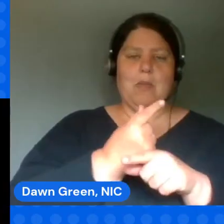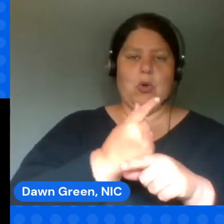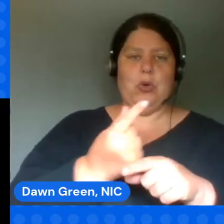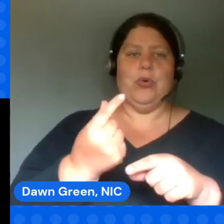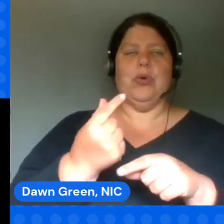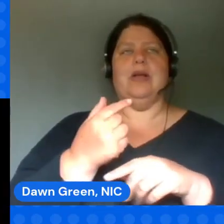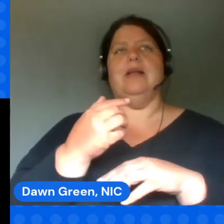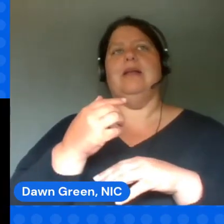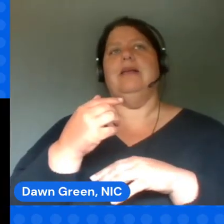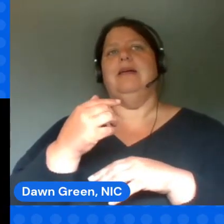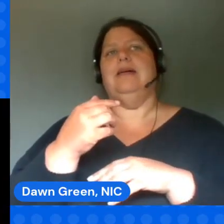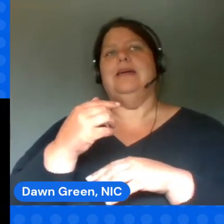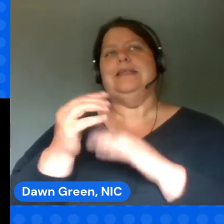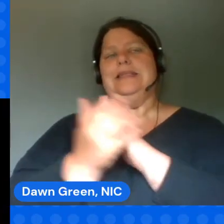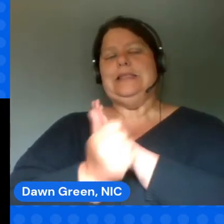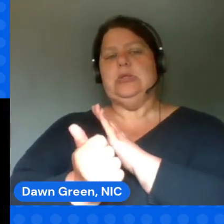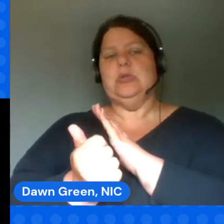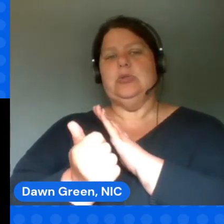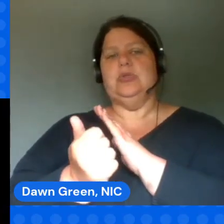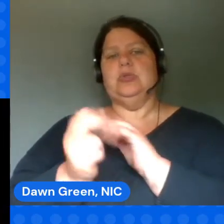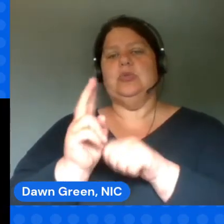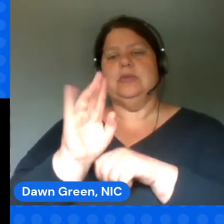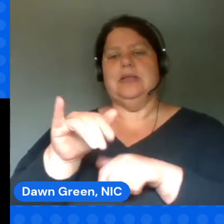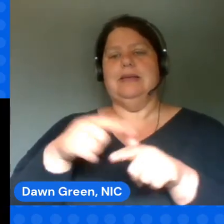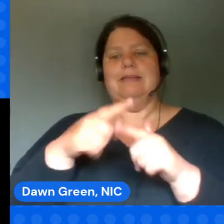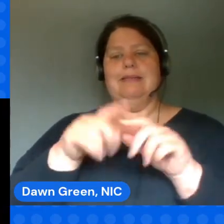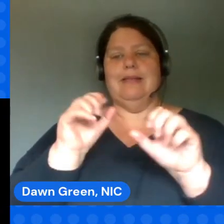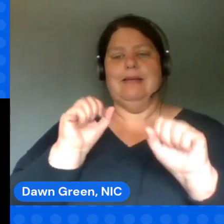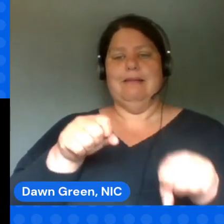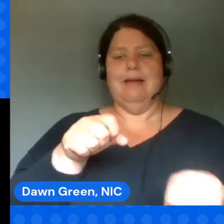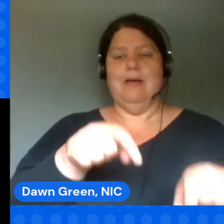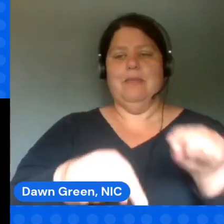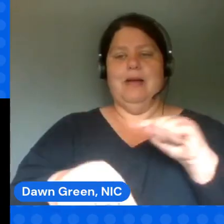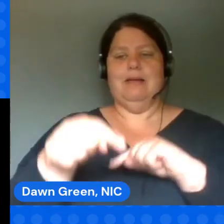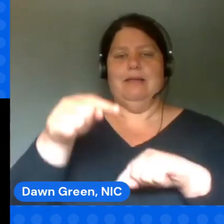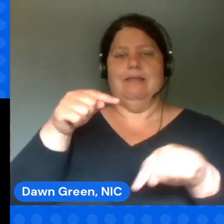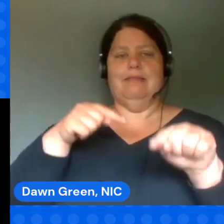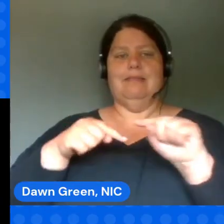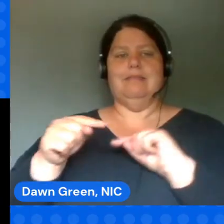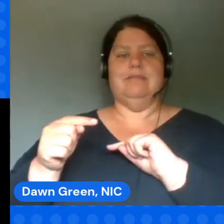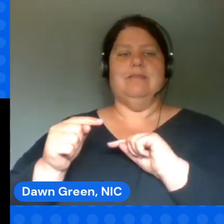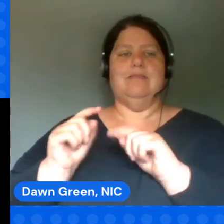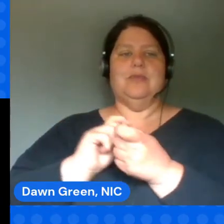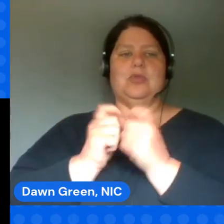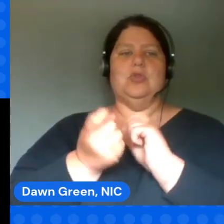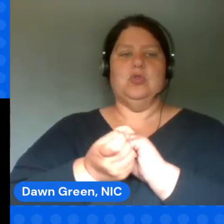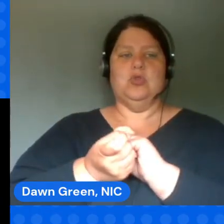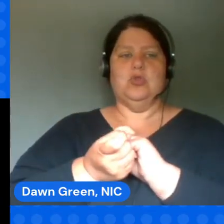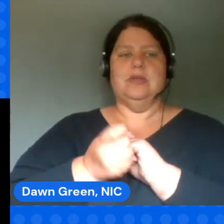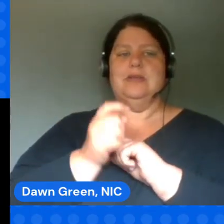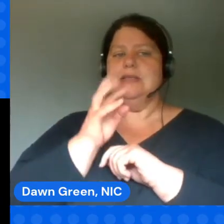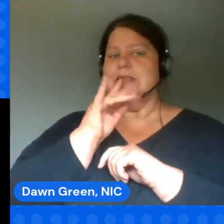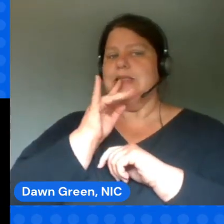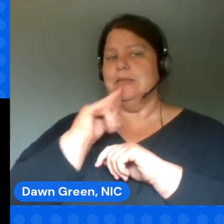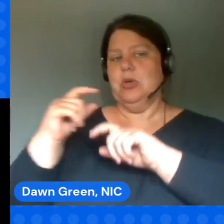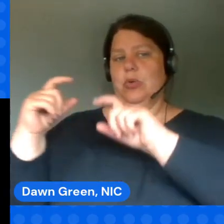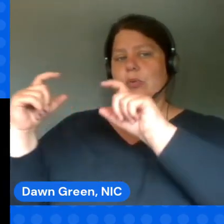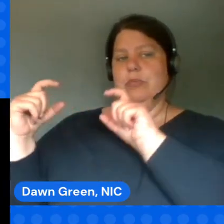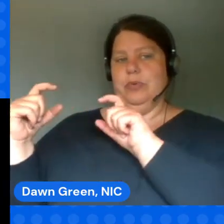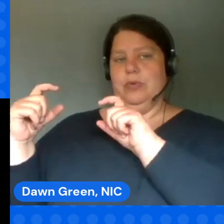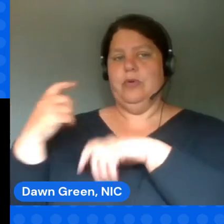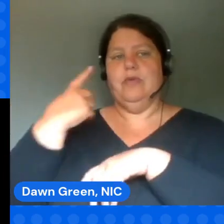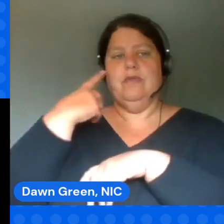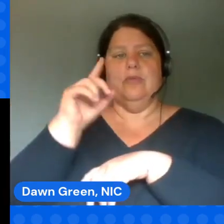buttons. And then they can then go back and change out the speaker thought bubbles for